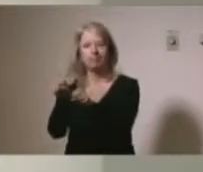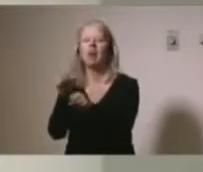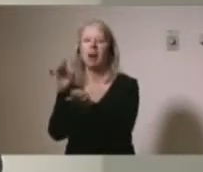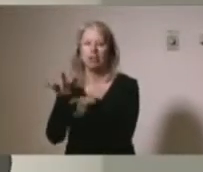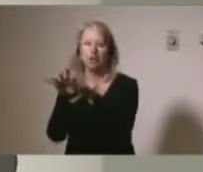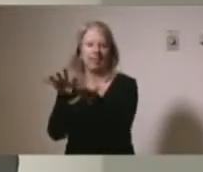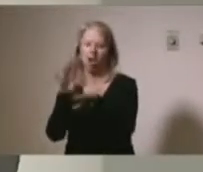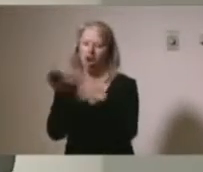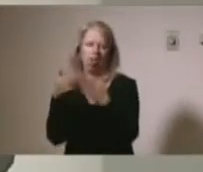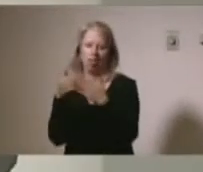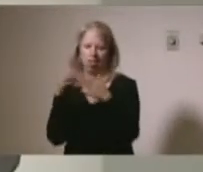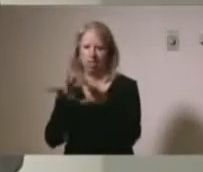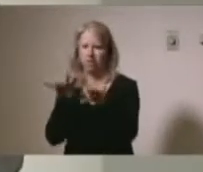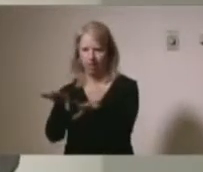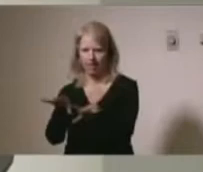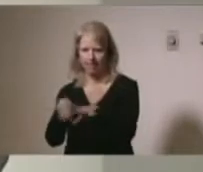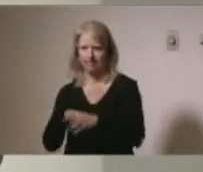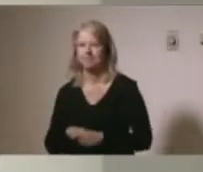Australian.